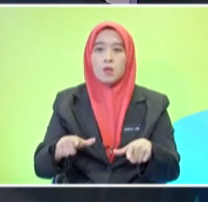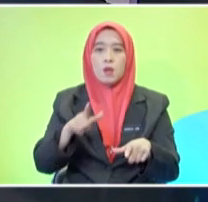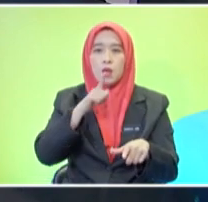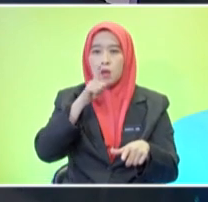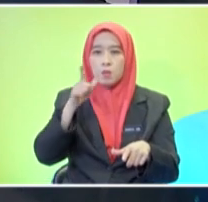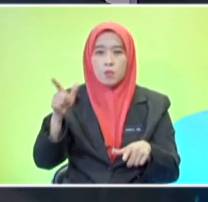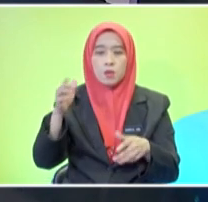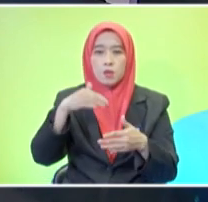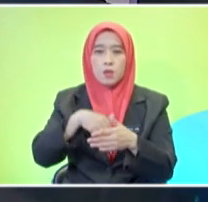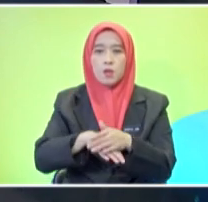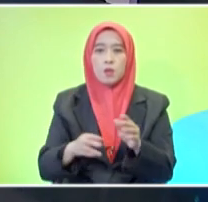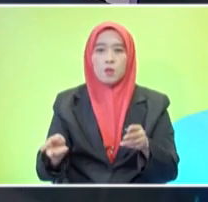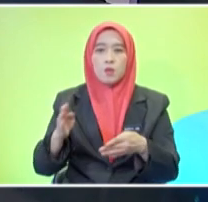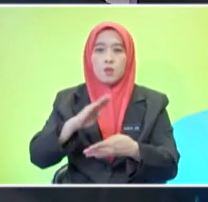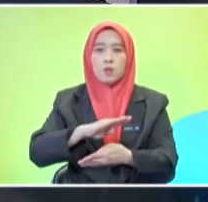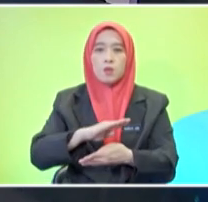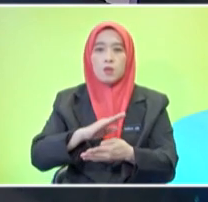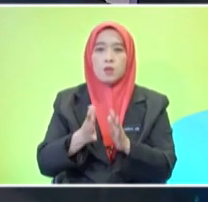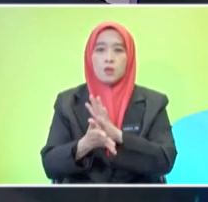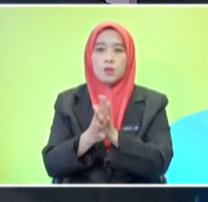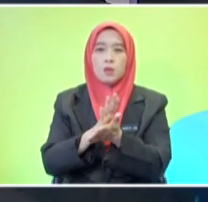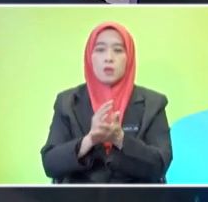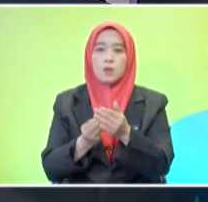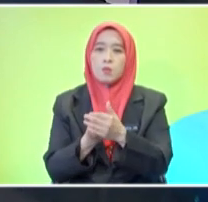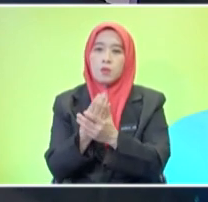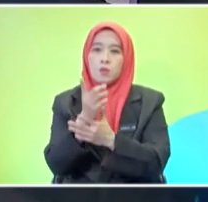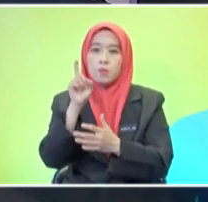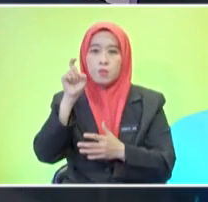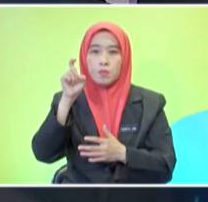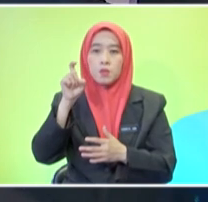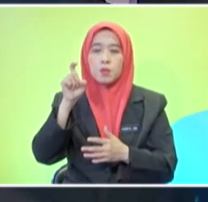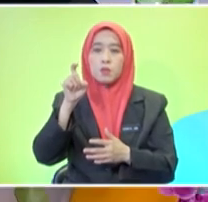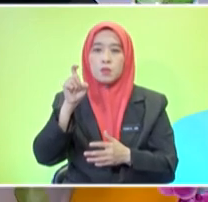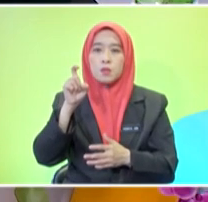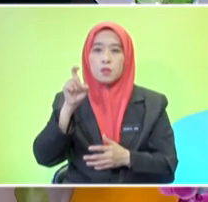actually the plants will actually die. I see. Mm, it's actually not easy.